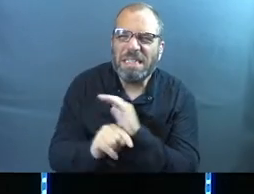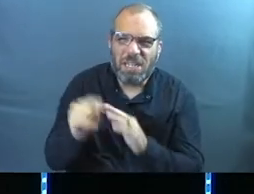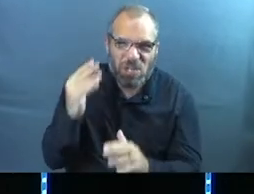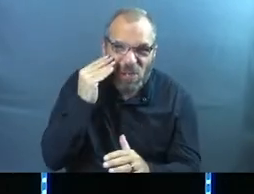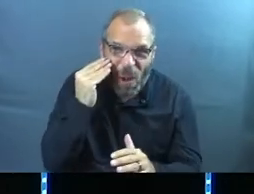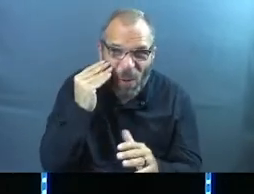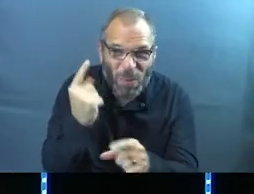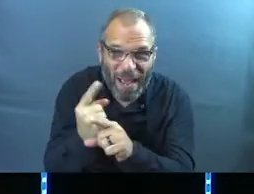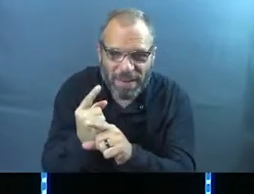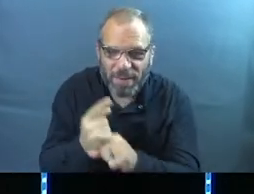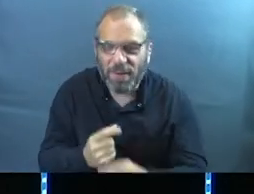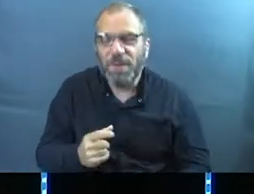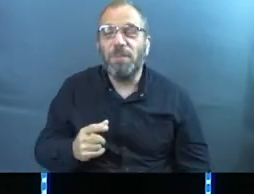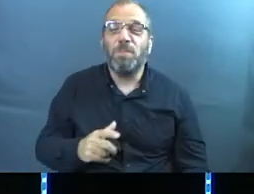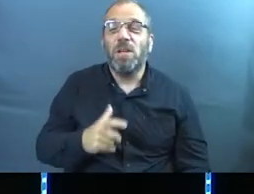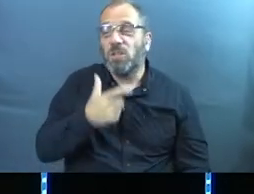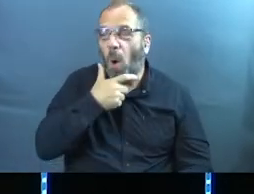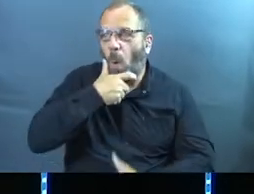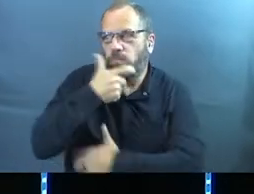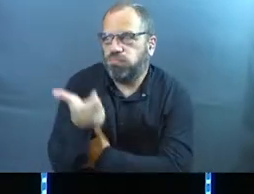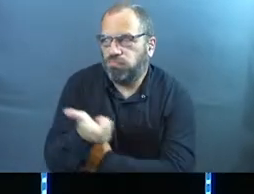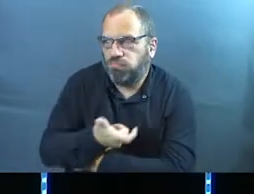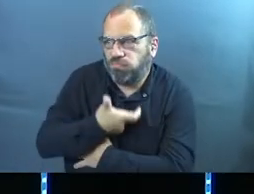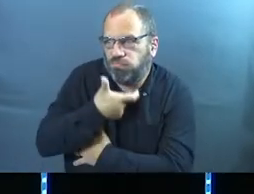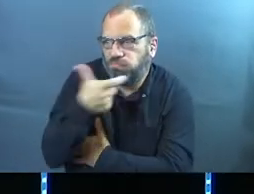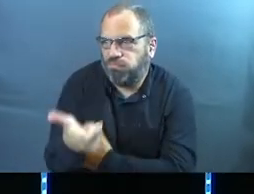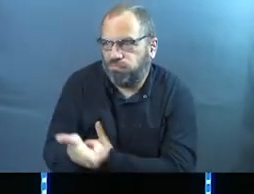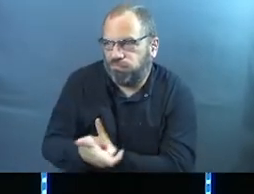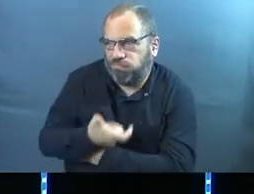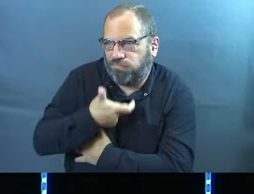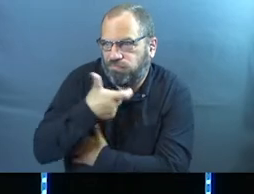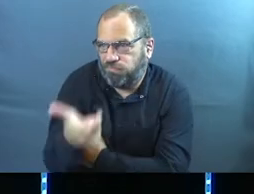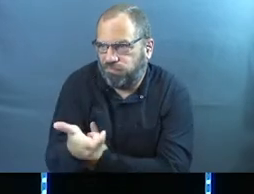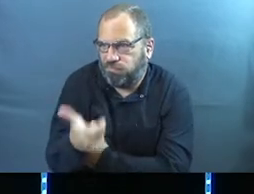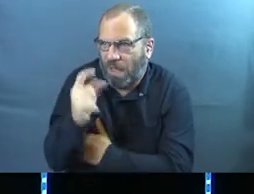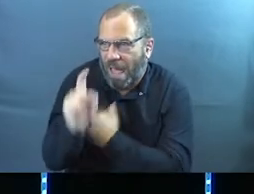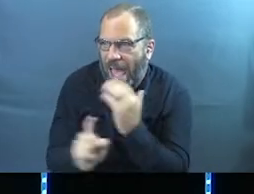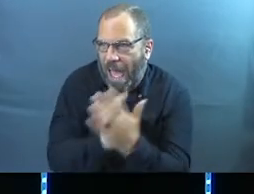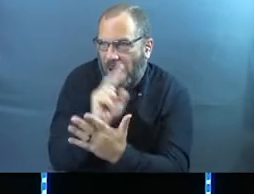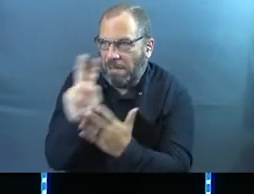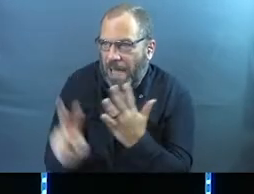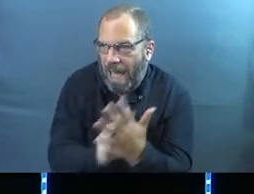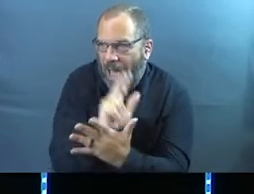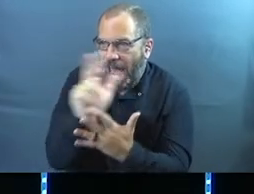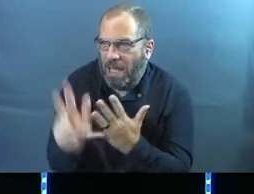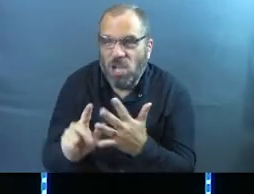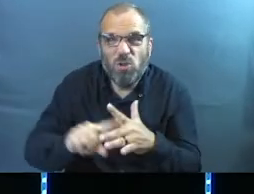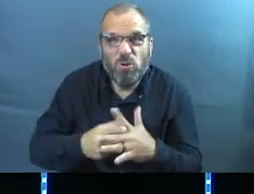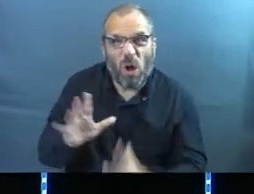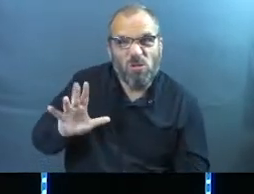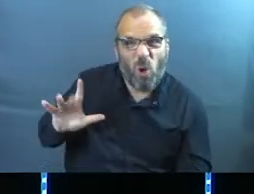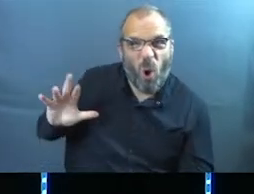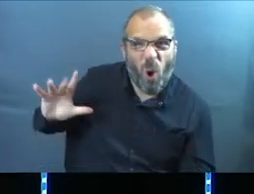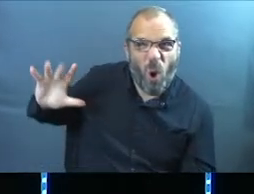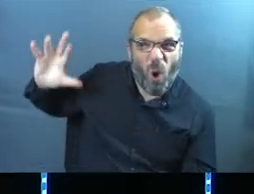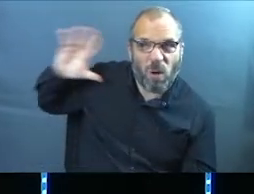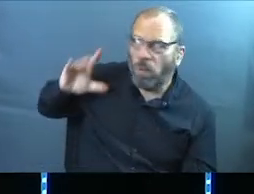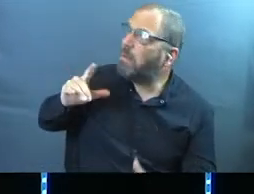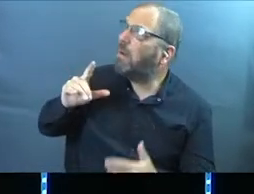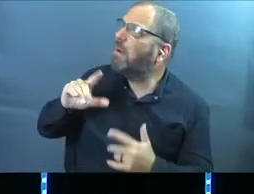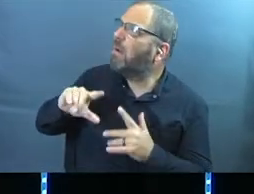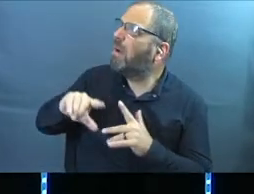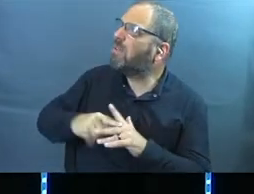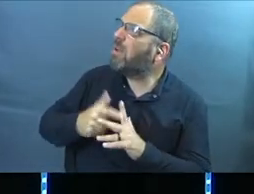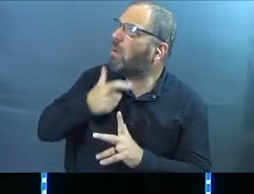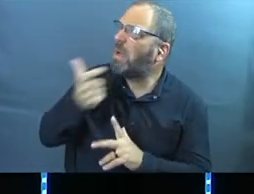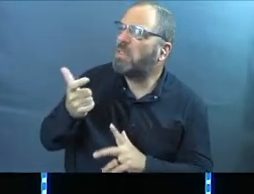know what I'm talking about. You go and you're binging this monstrous thing, and you started eons ago. You don't even know when you started